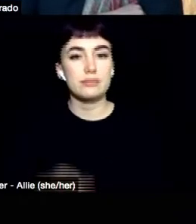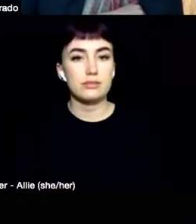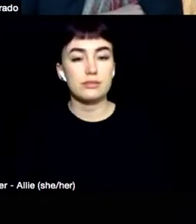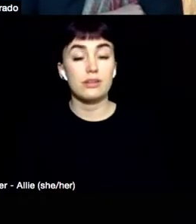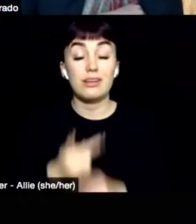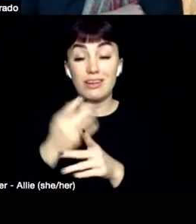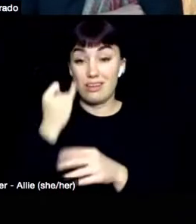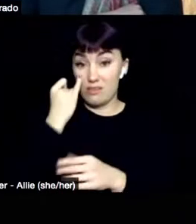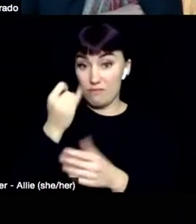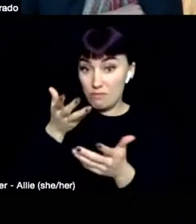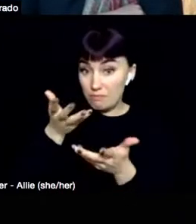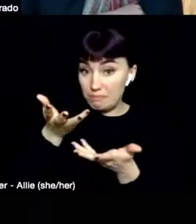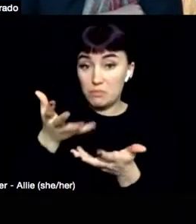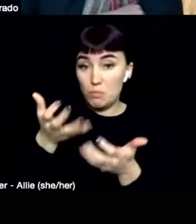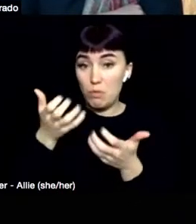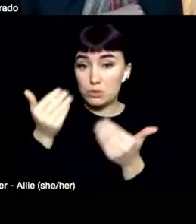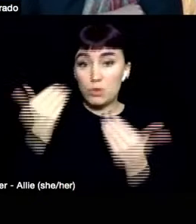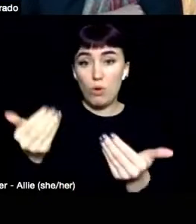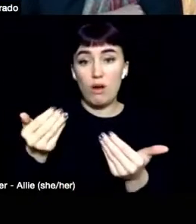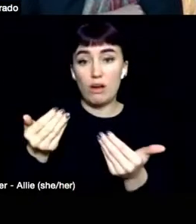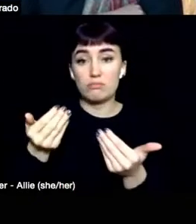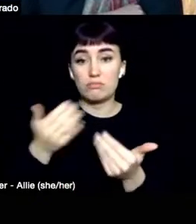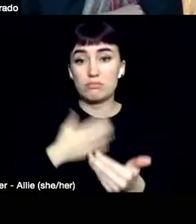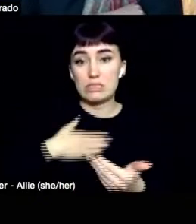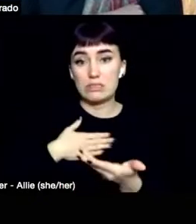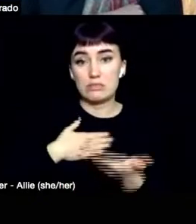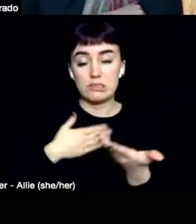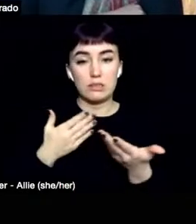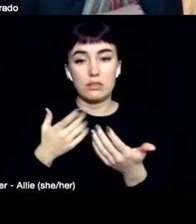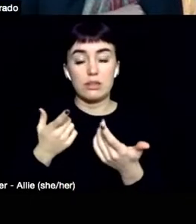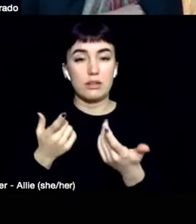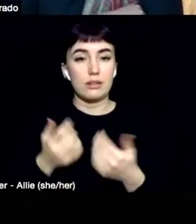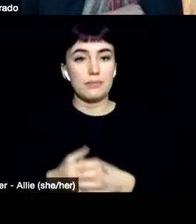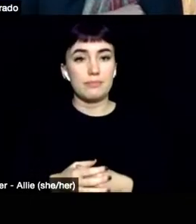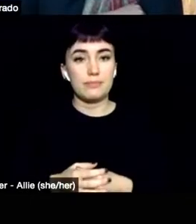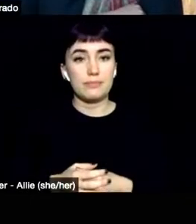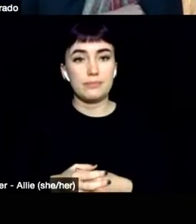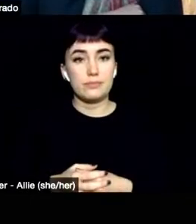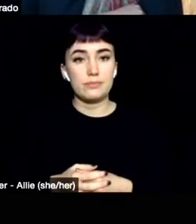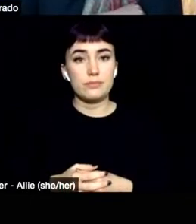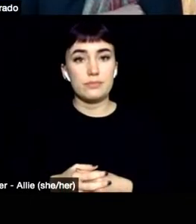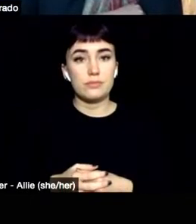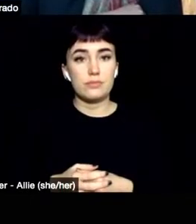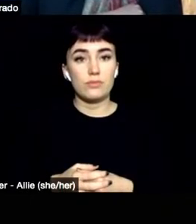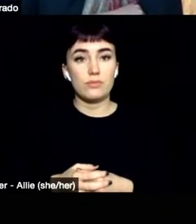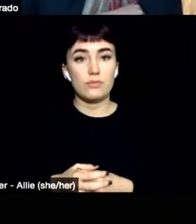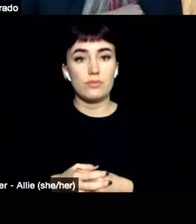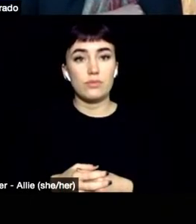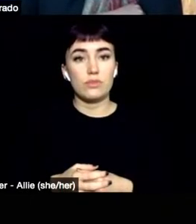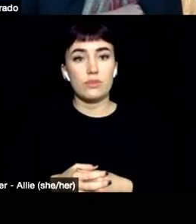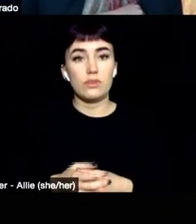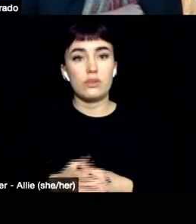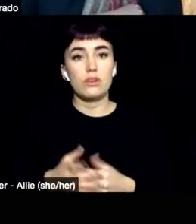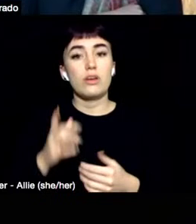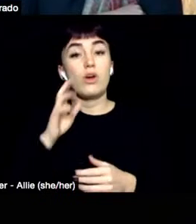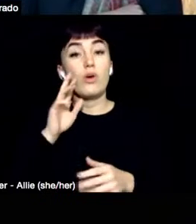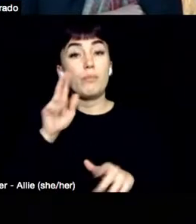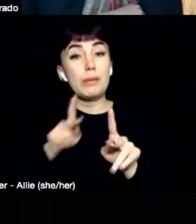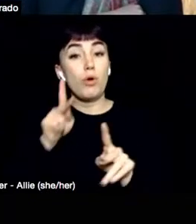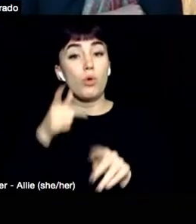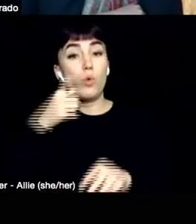If you would like to go ahead, please, and I particularly true in the case of people just with phone numbers, I would ask that you